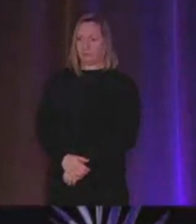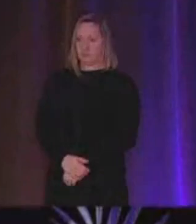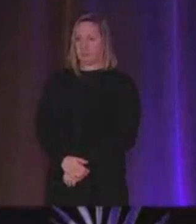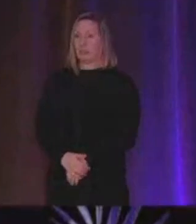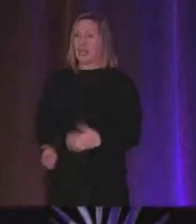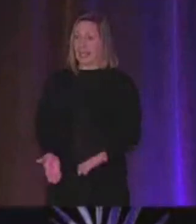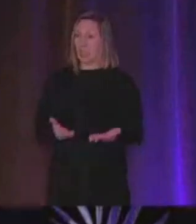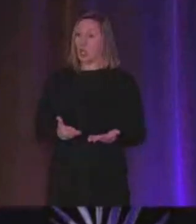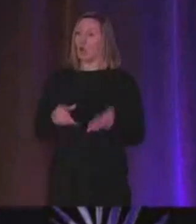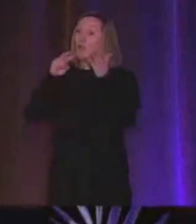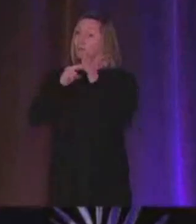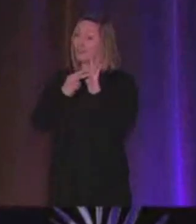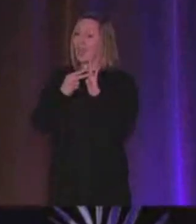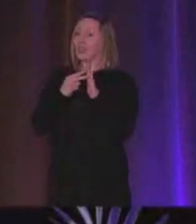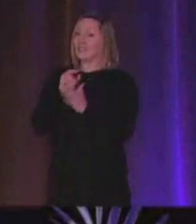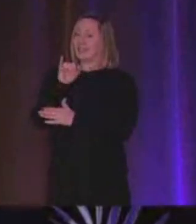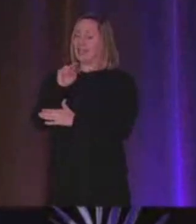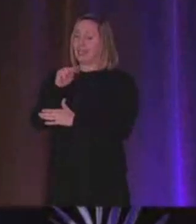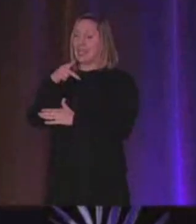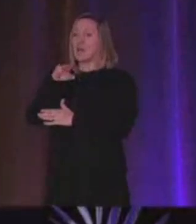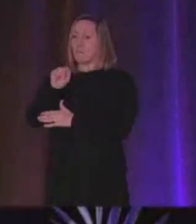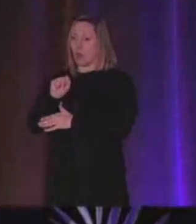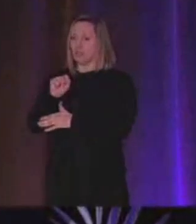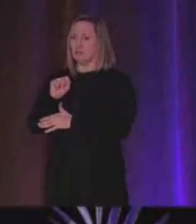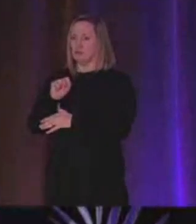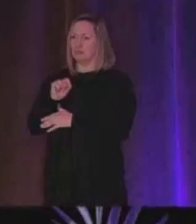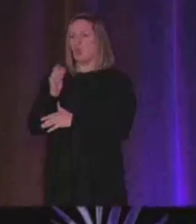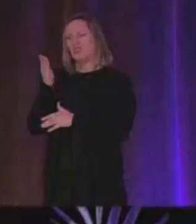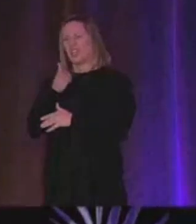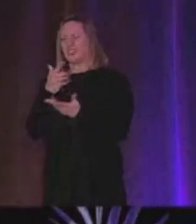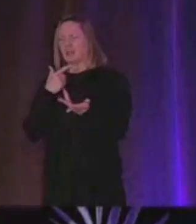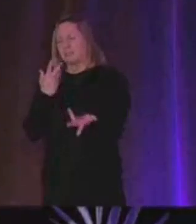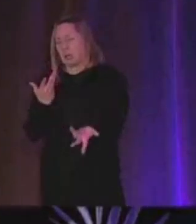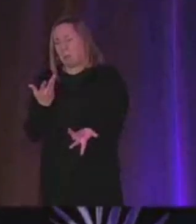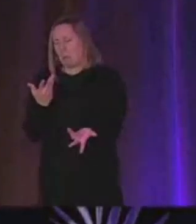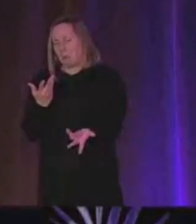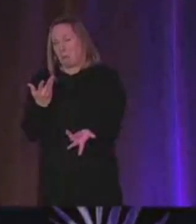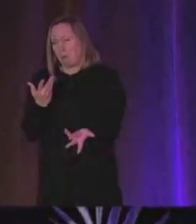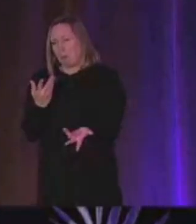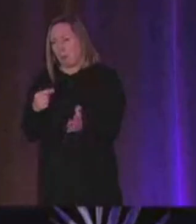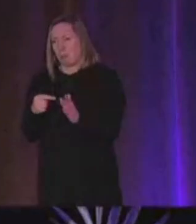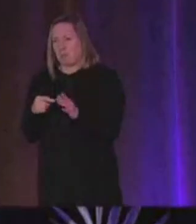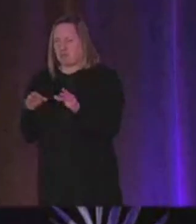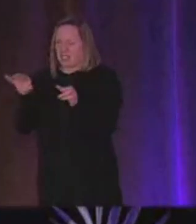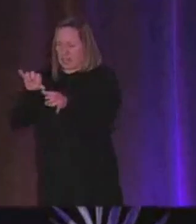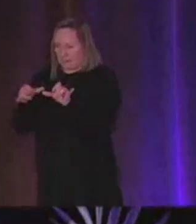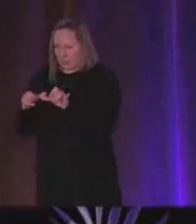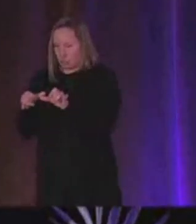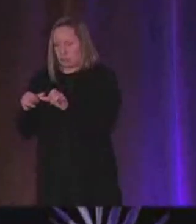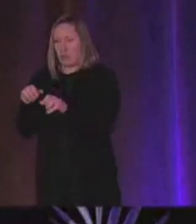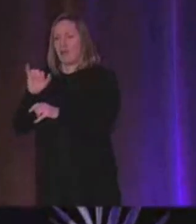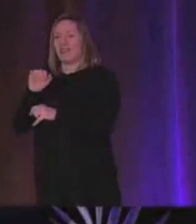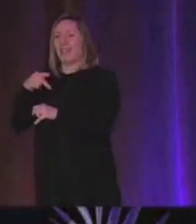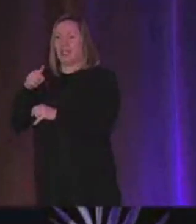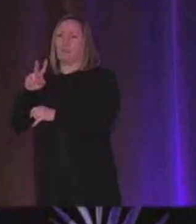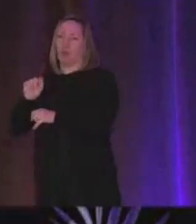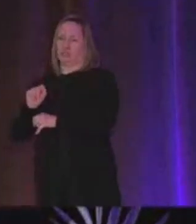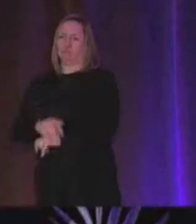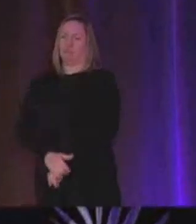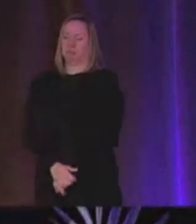Here I'm defining the input parameters, or slash, I would say, the dimensions of the input.